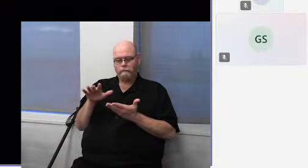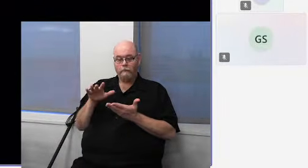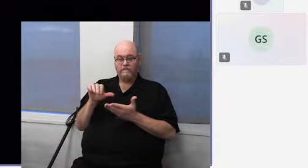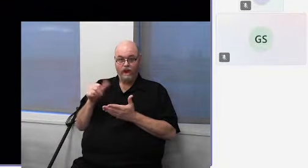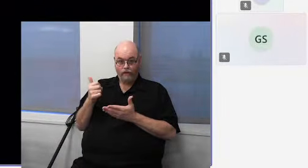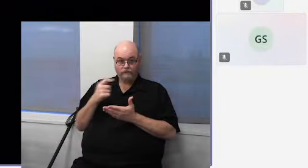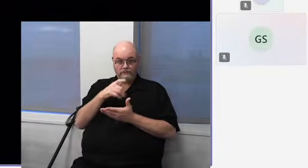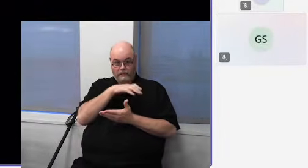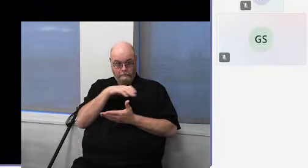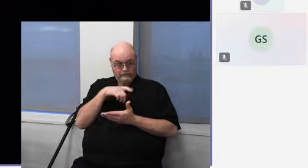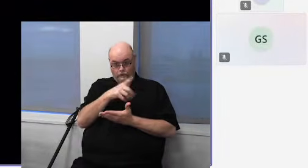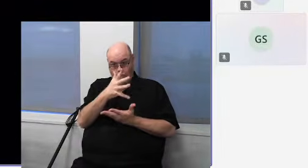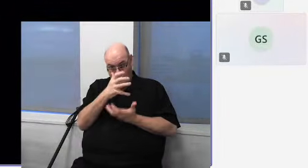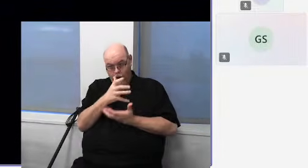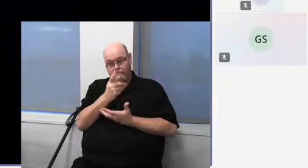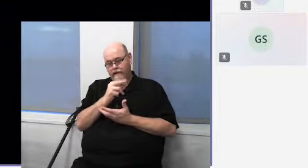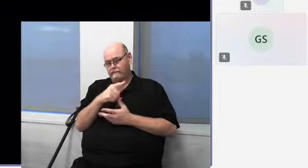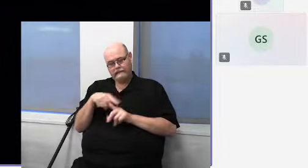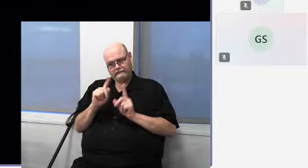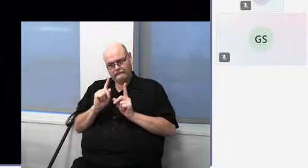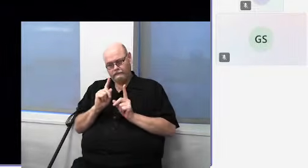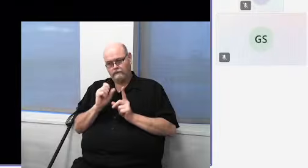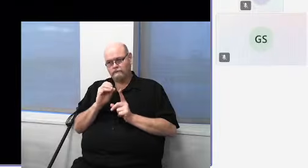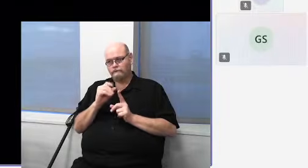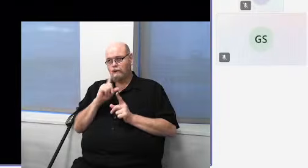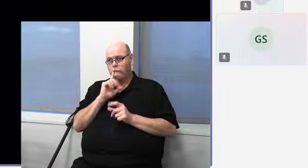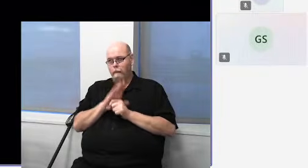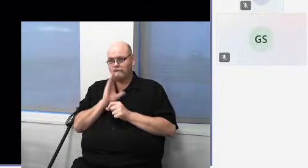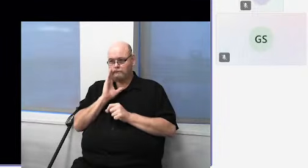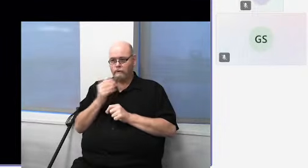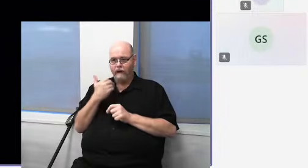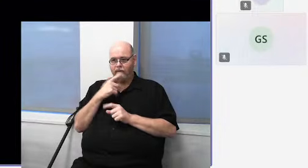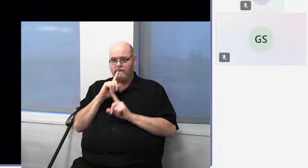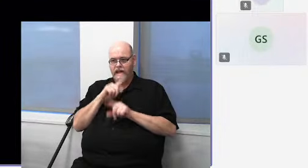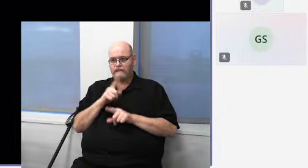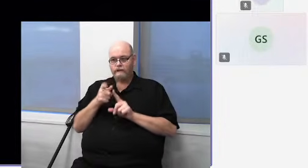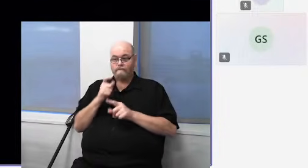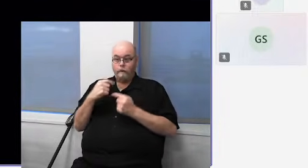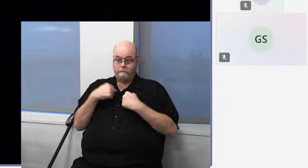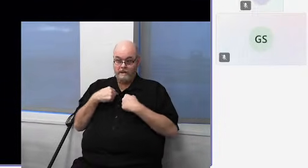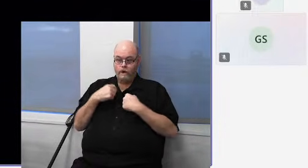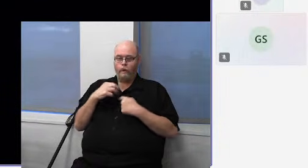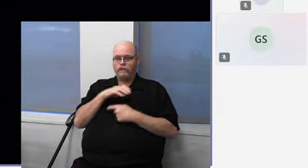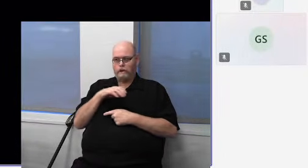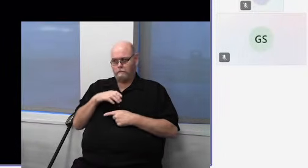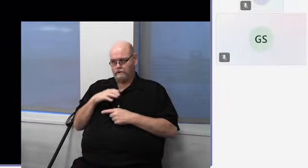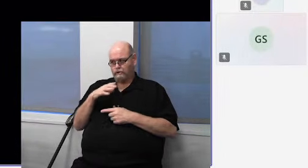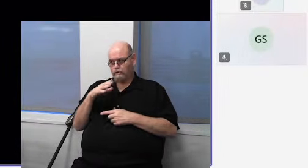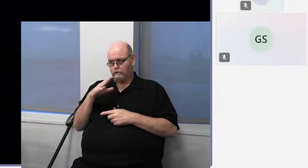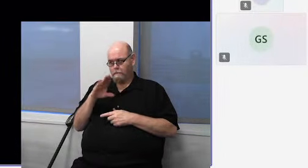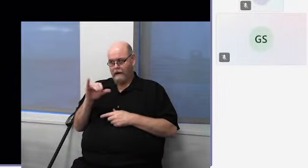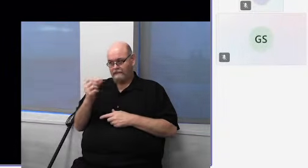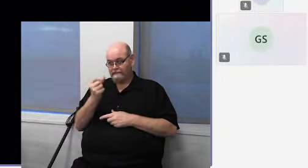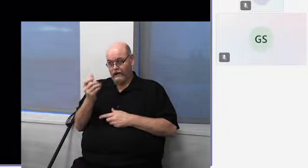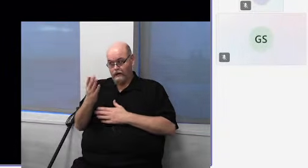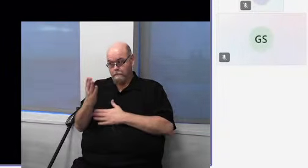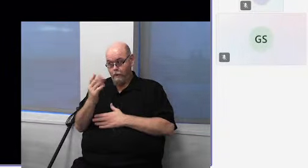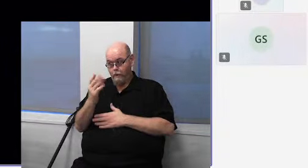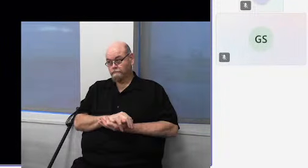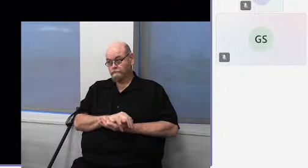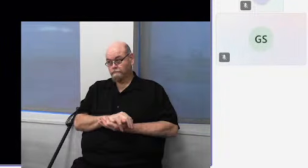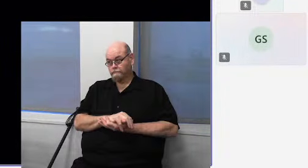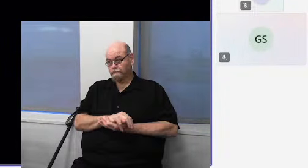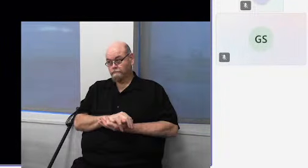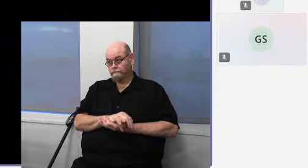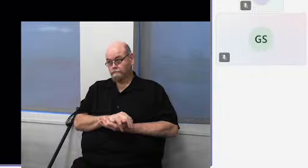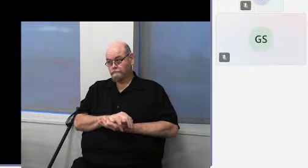off the table. All the others are before the commissioners. And as I promised, there'll be an answer from either me or the commissioners by Saturday morning.